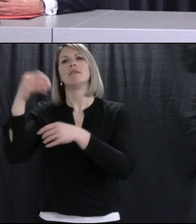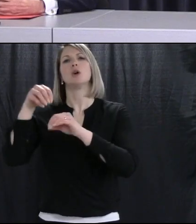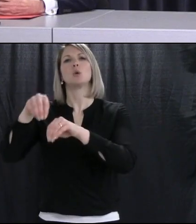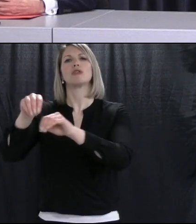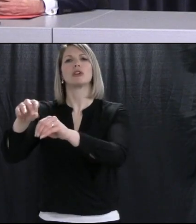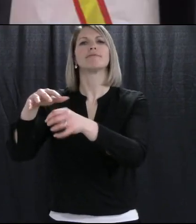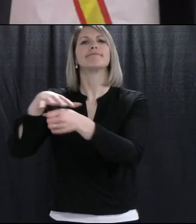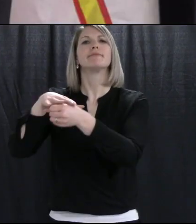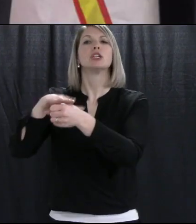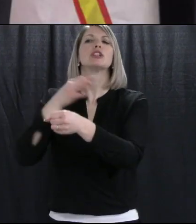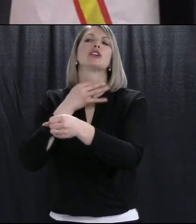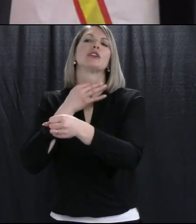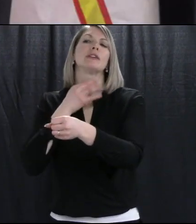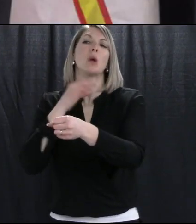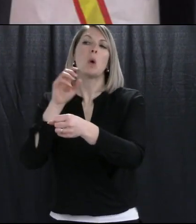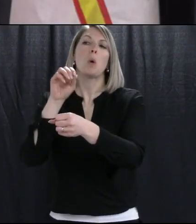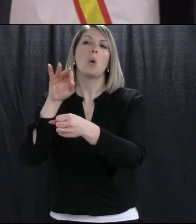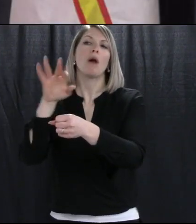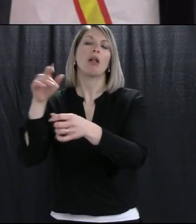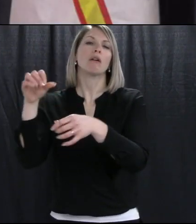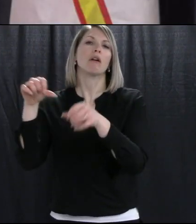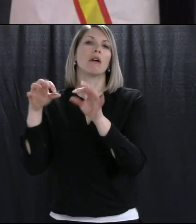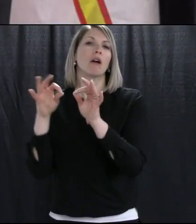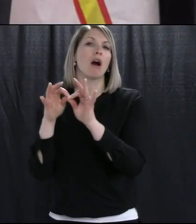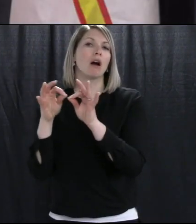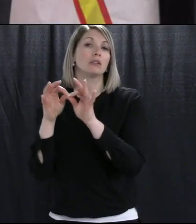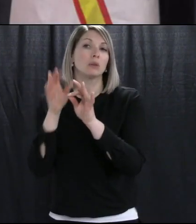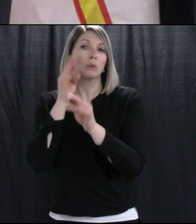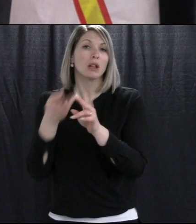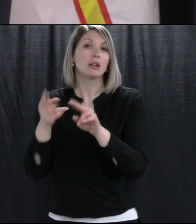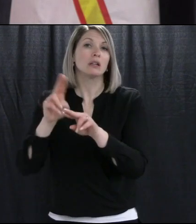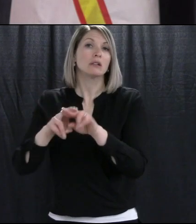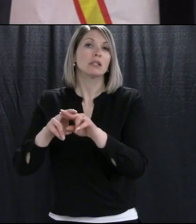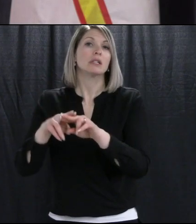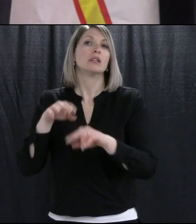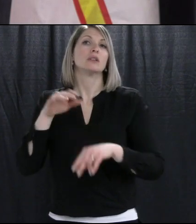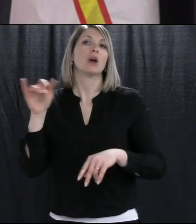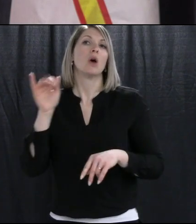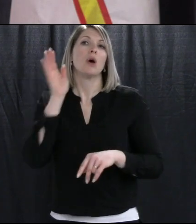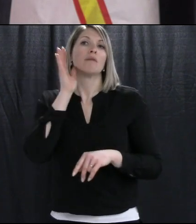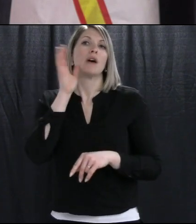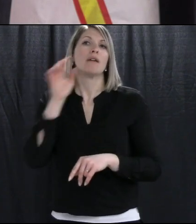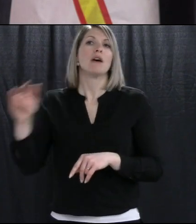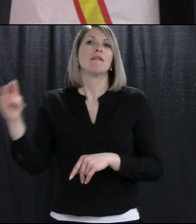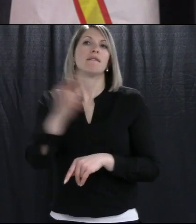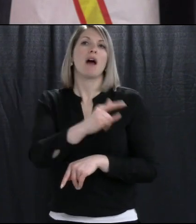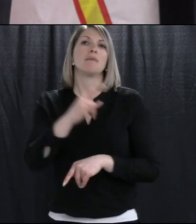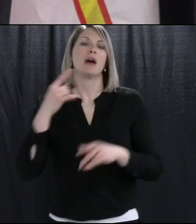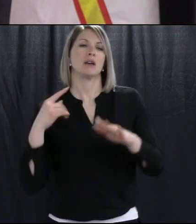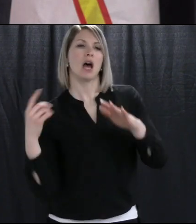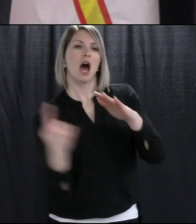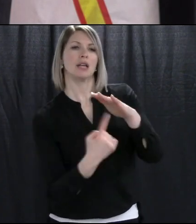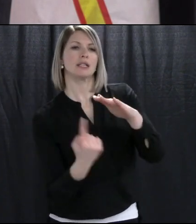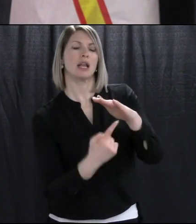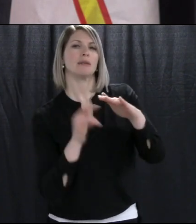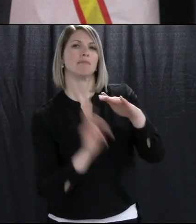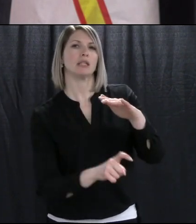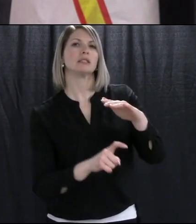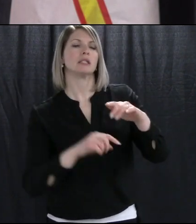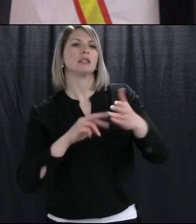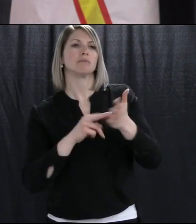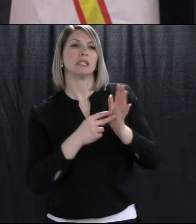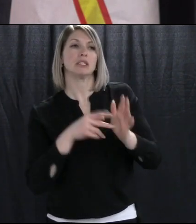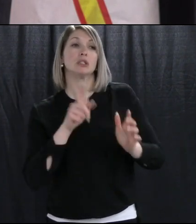Well, the idea here, if you leave the province, if you're coming into the province, you would isolate mandatory